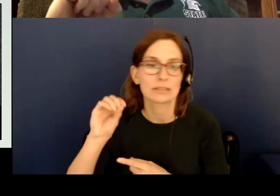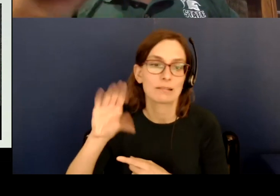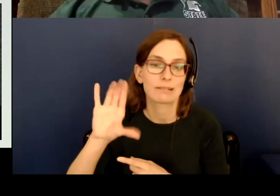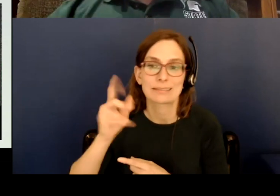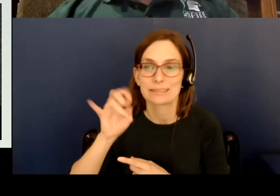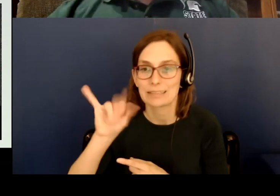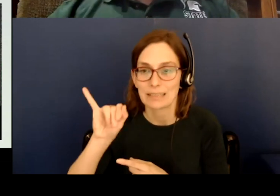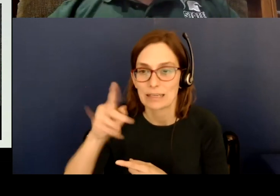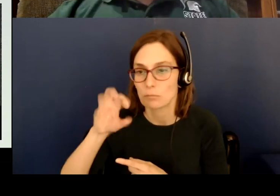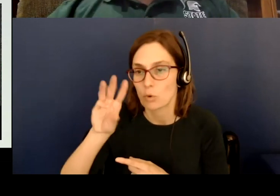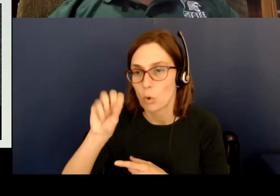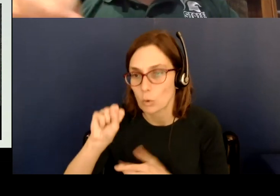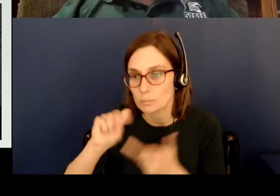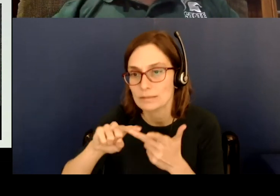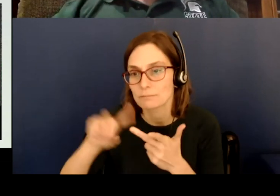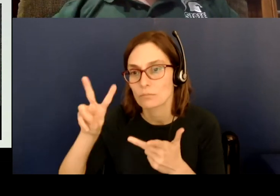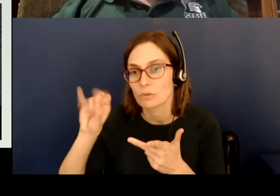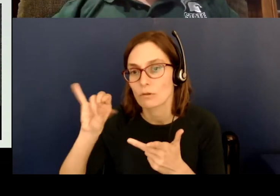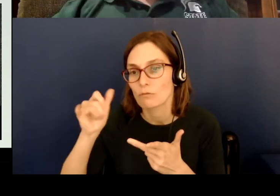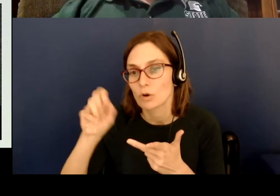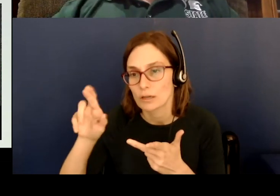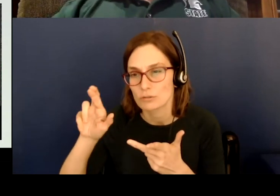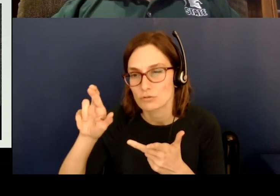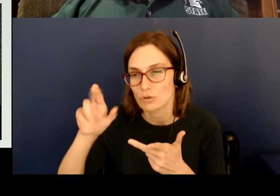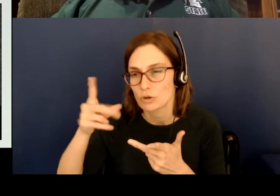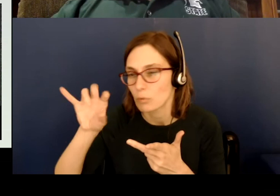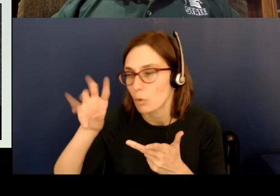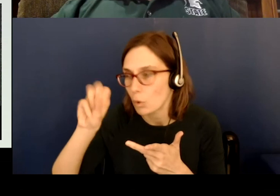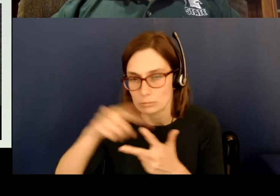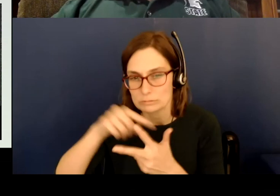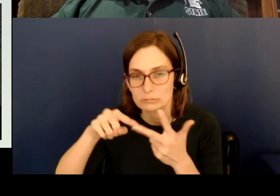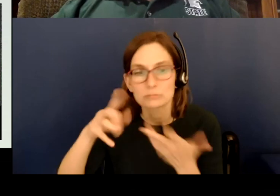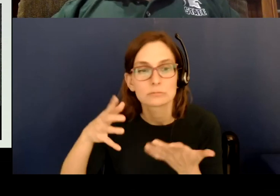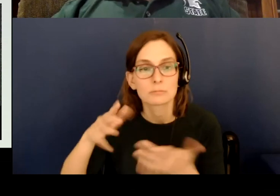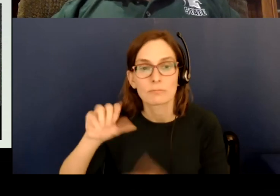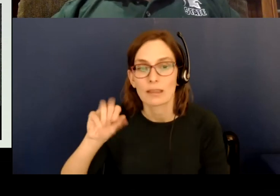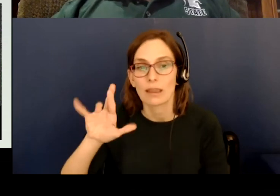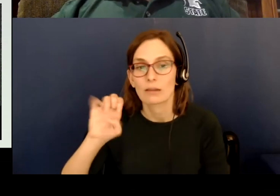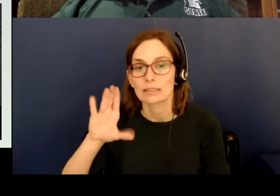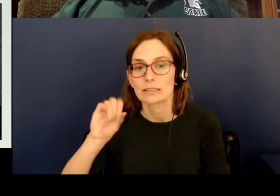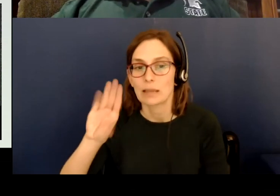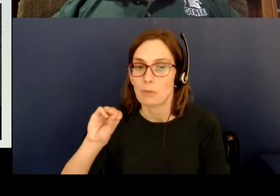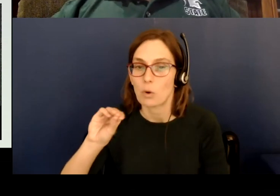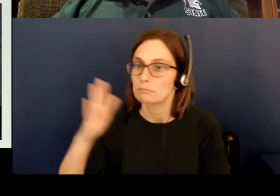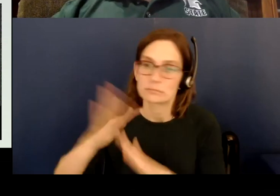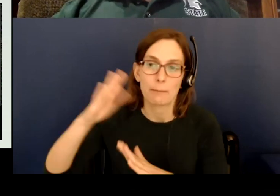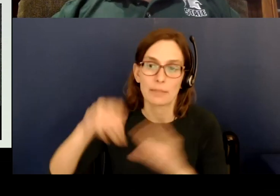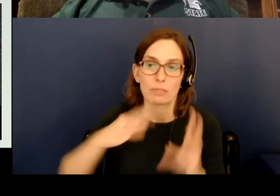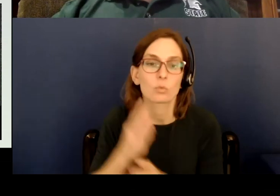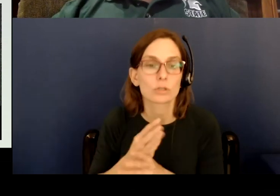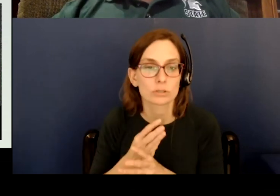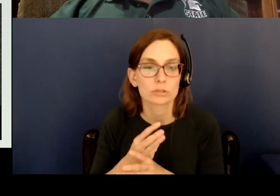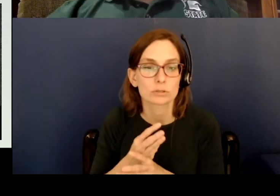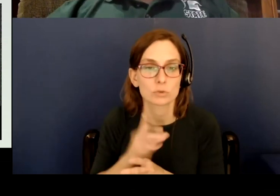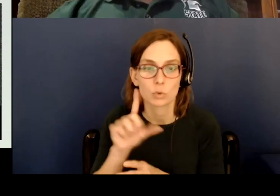probes and the Voyager probes way out in interstellar space. Arecibo was the best in the world, and it was 20